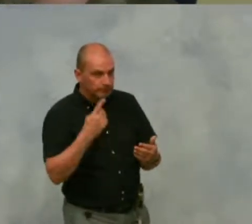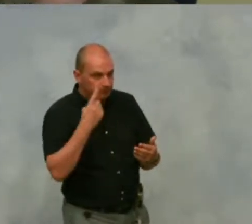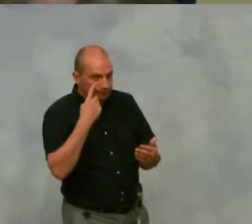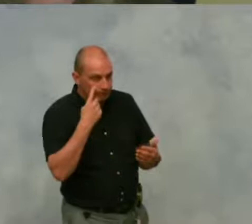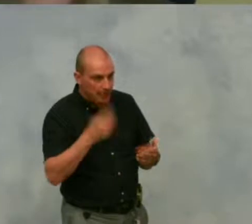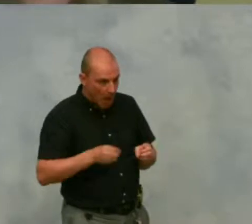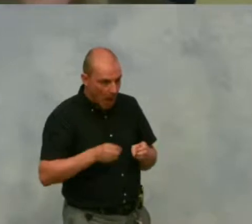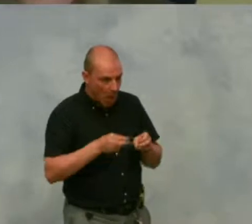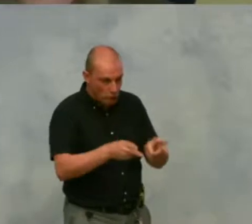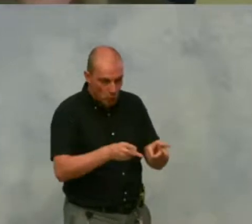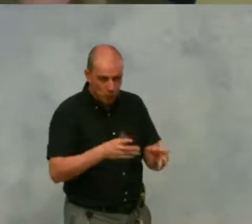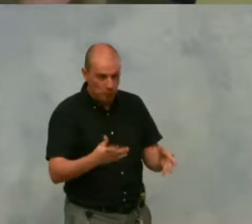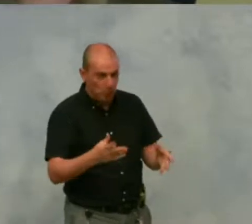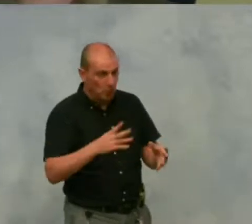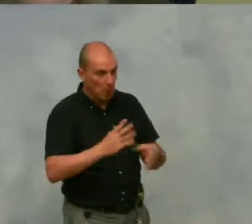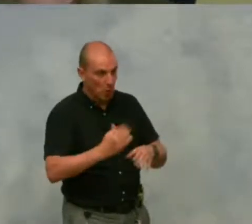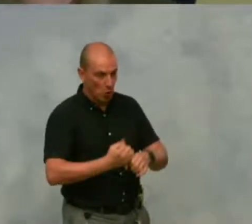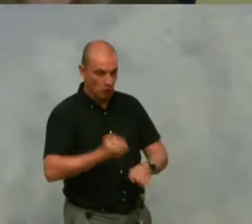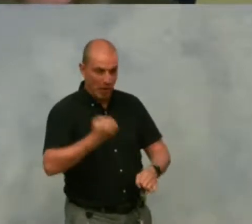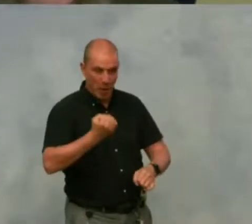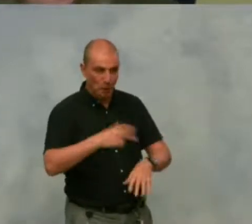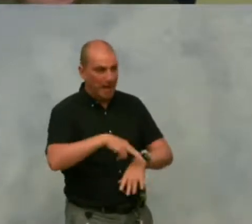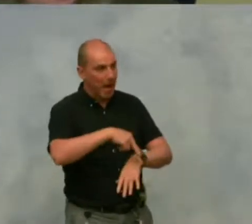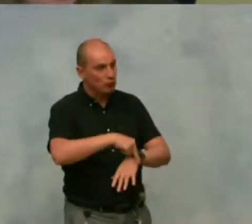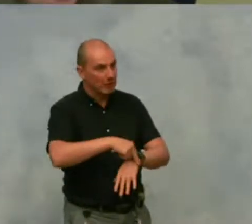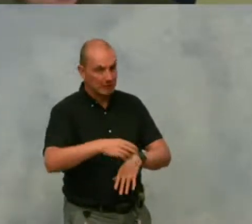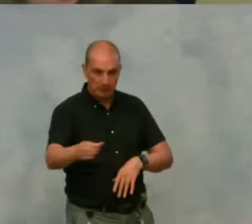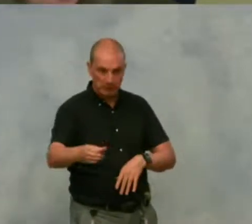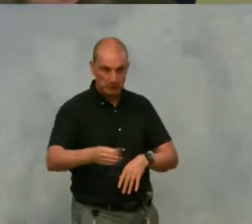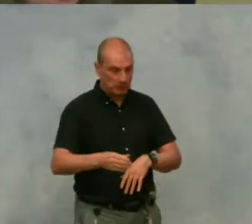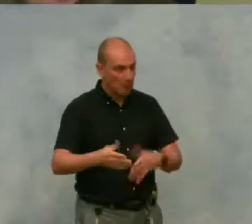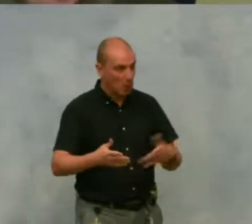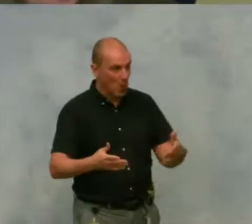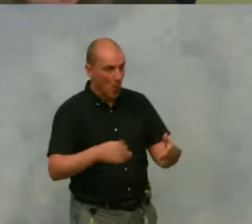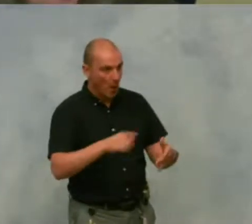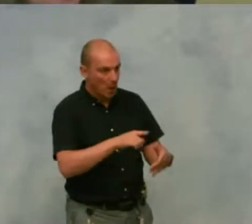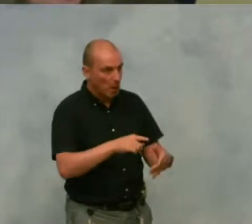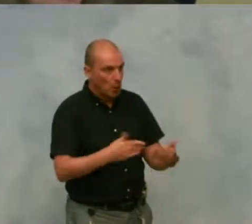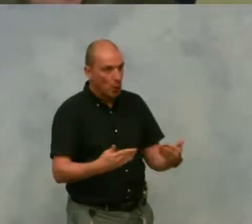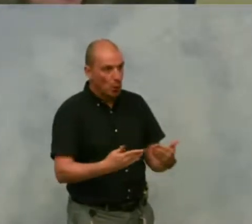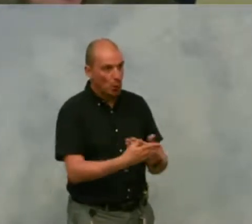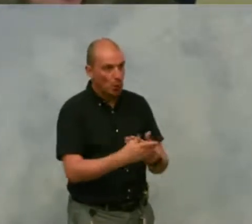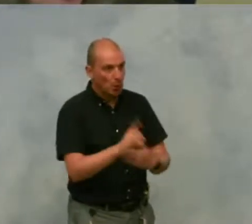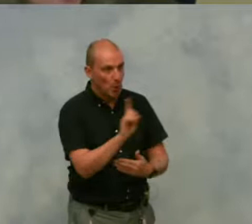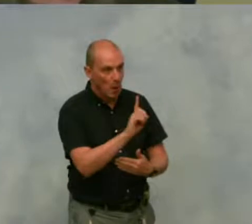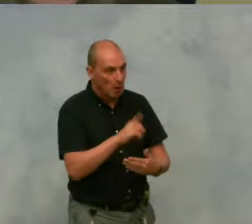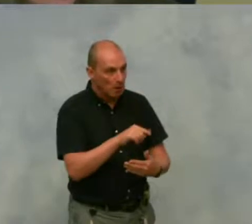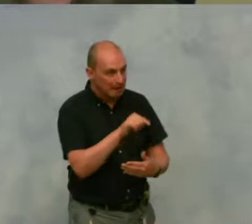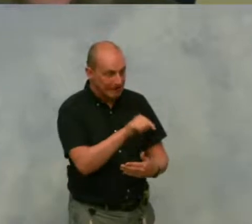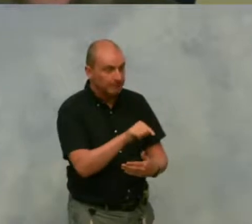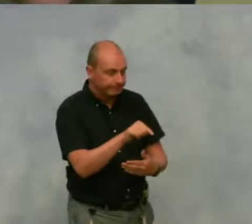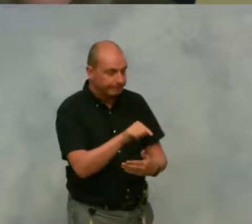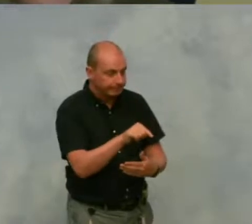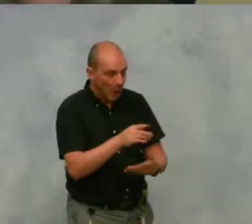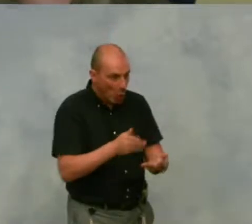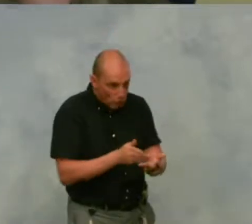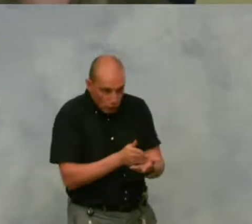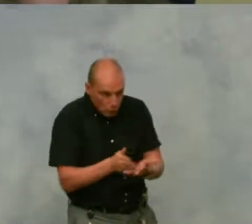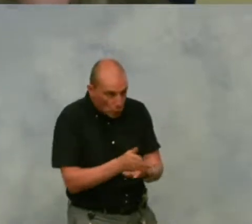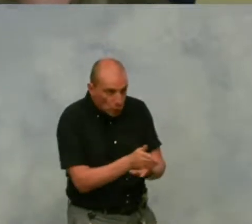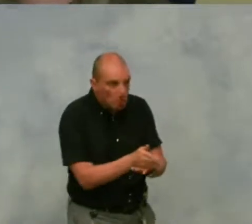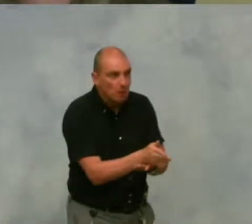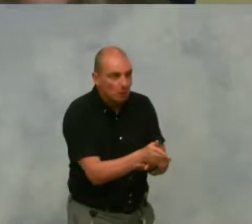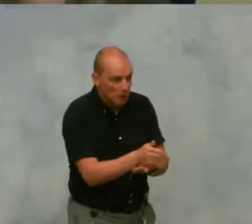through a variety of routes into the roles that we find ourselves difficulty in recruiting. But we're also looking at our